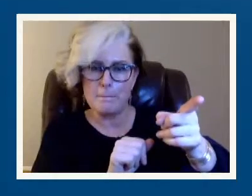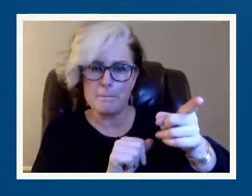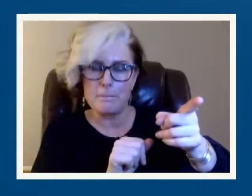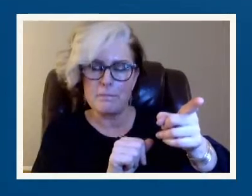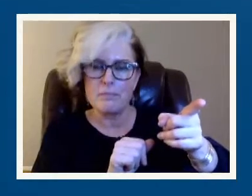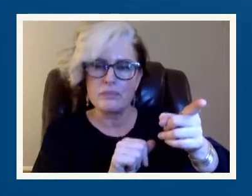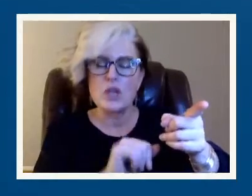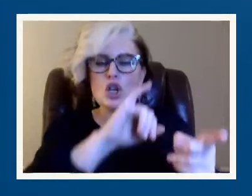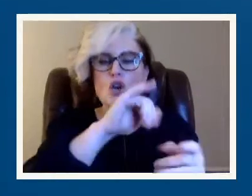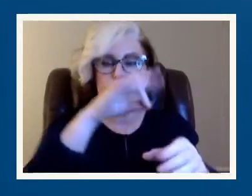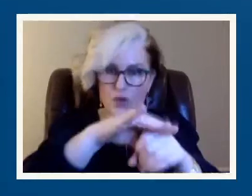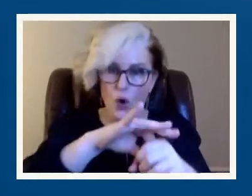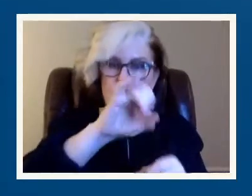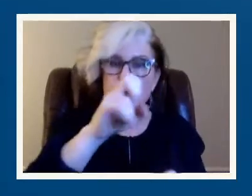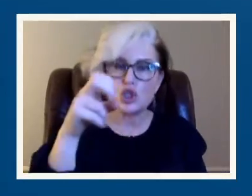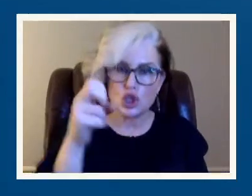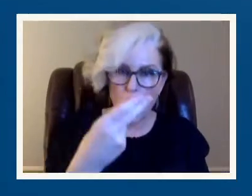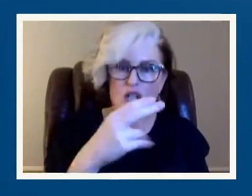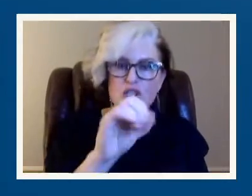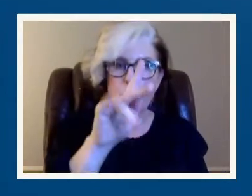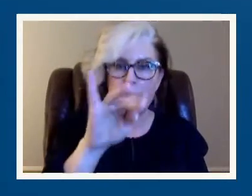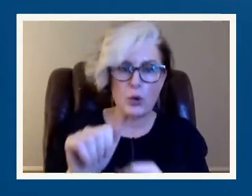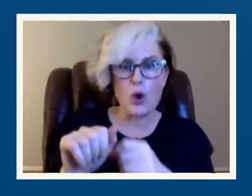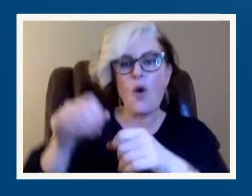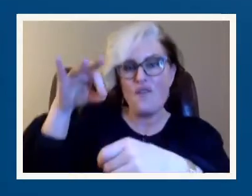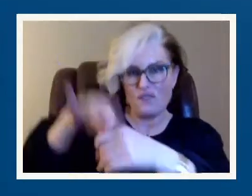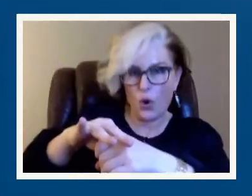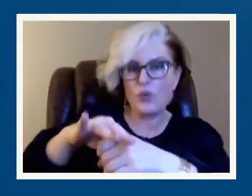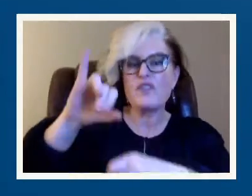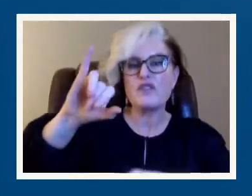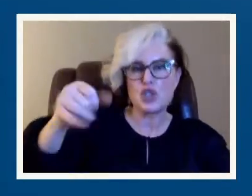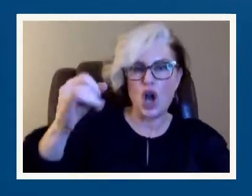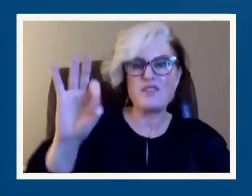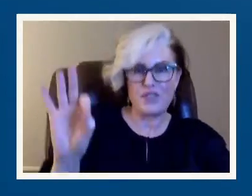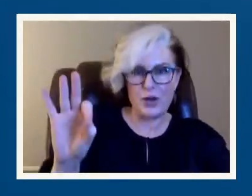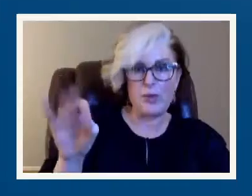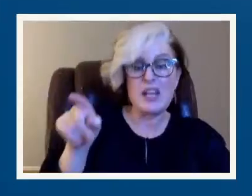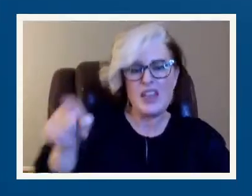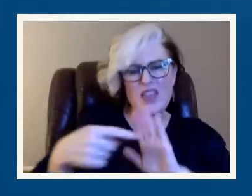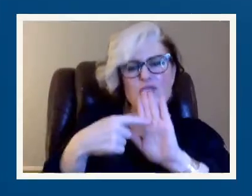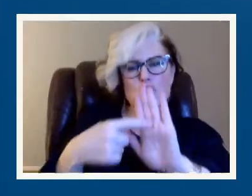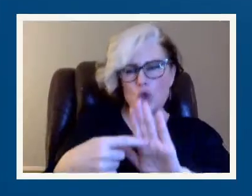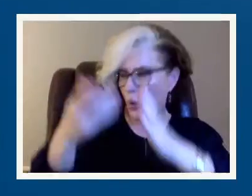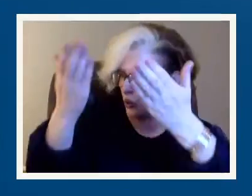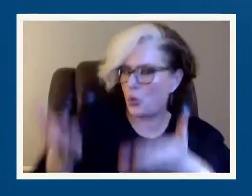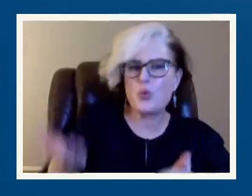Josh Shapiro. That's why you have to vote for John Fetterman. They've shown you who they are.